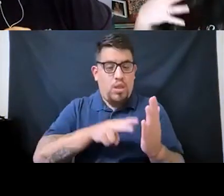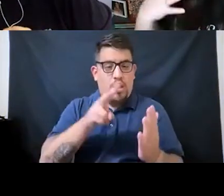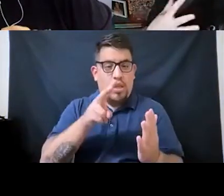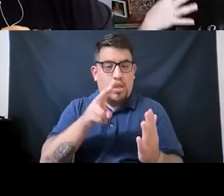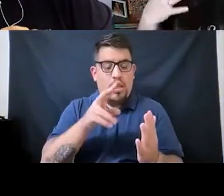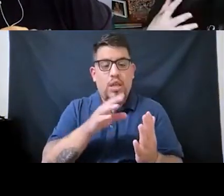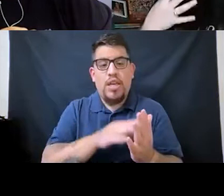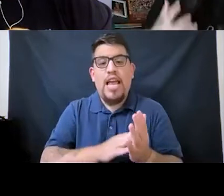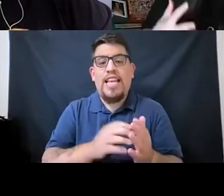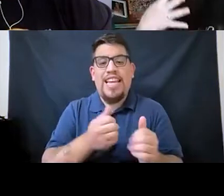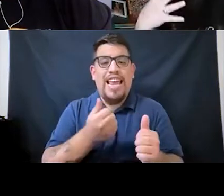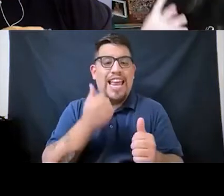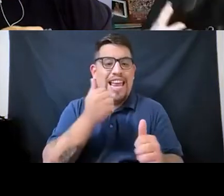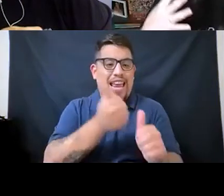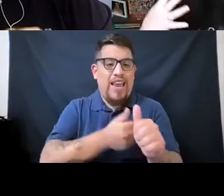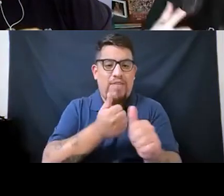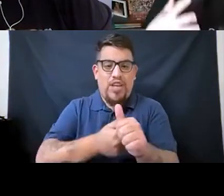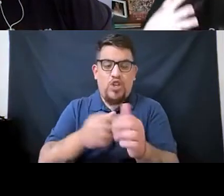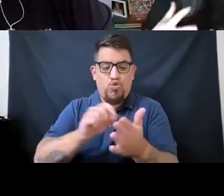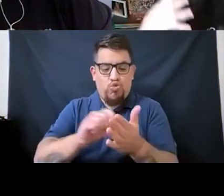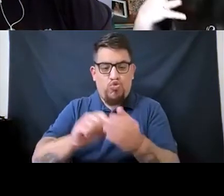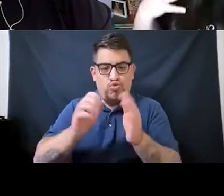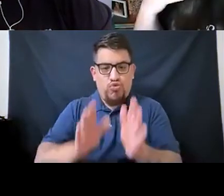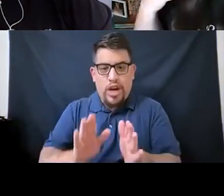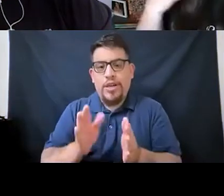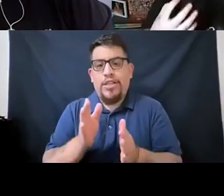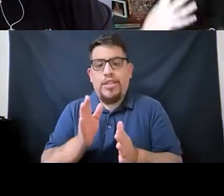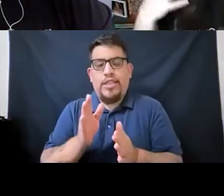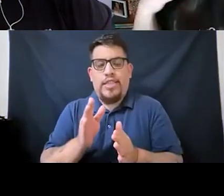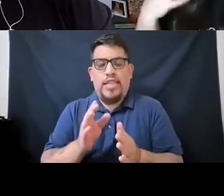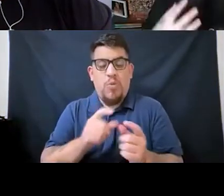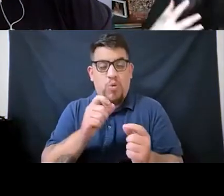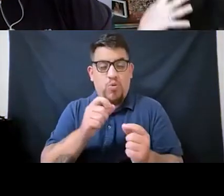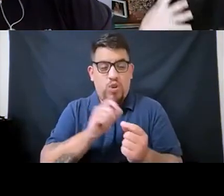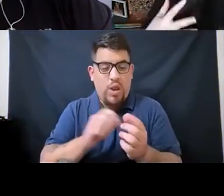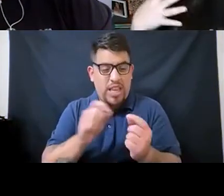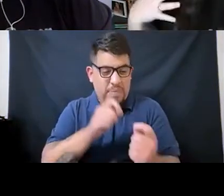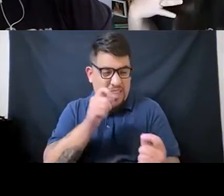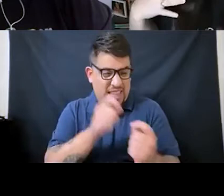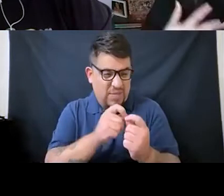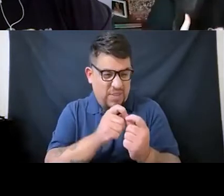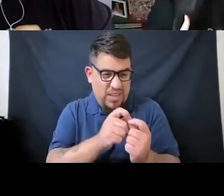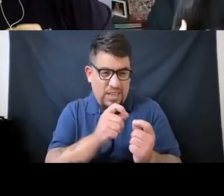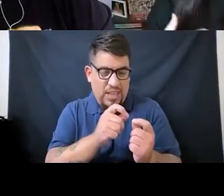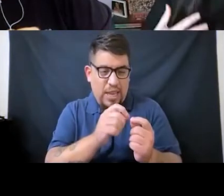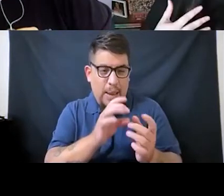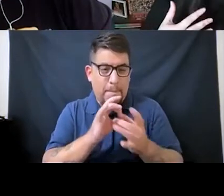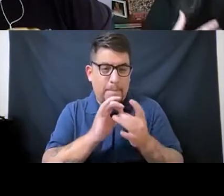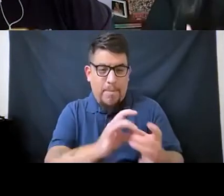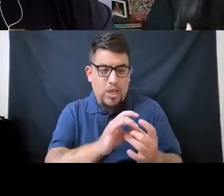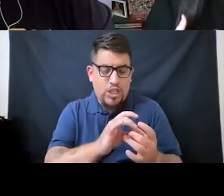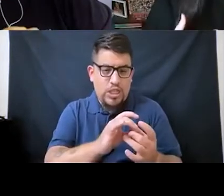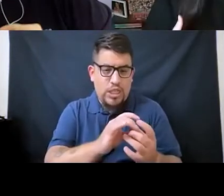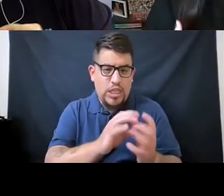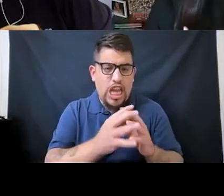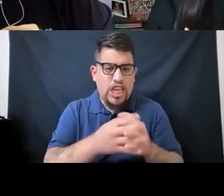that every single writer who is in the anthology, like, wrote specifically for it about the intersectionality of